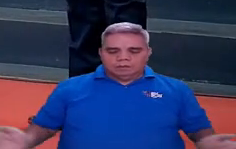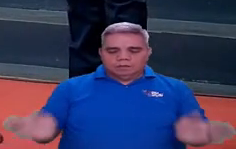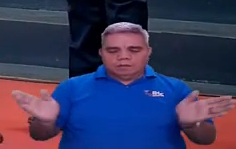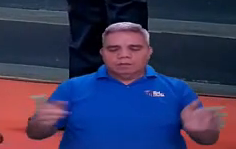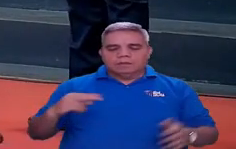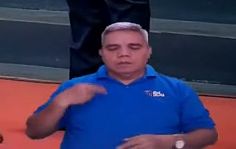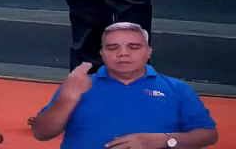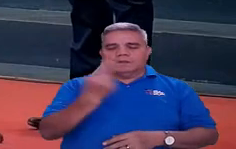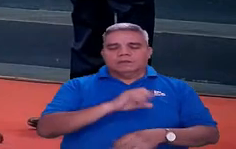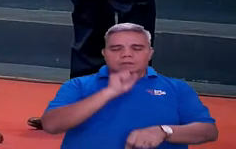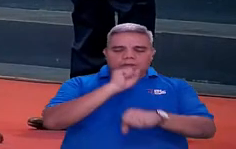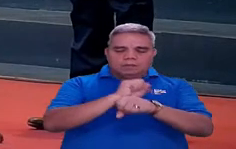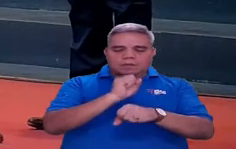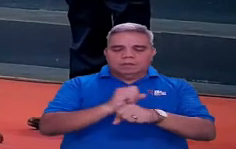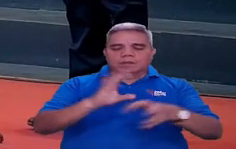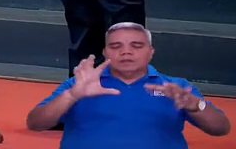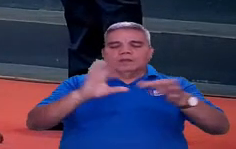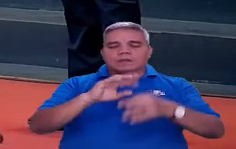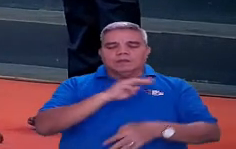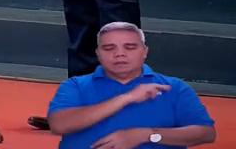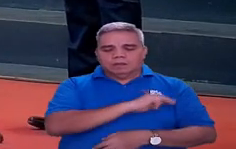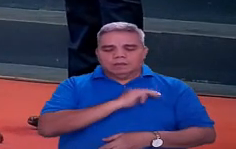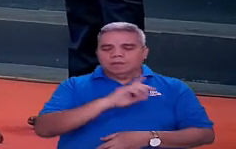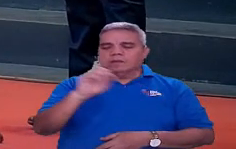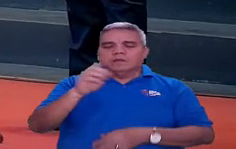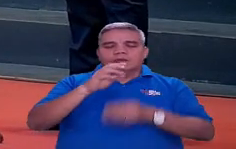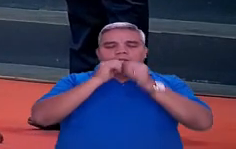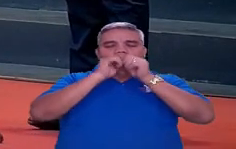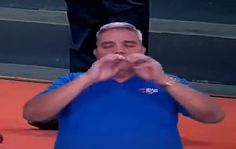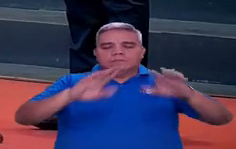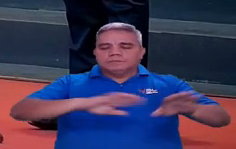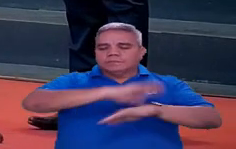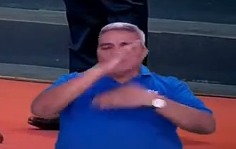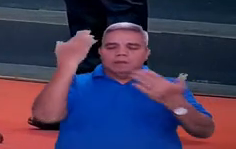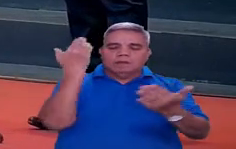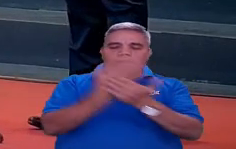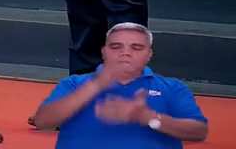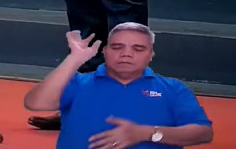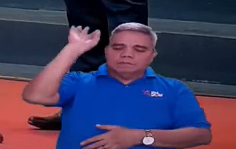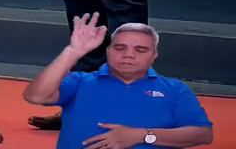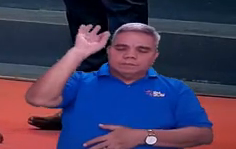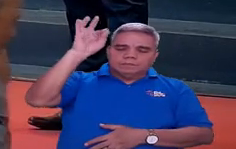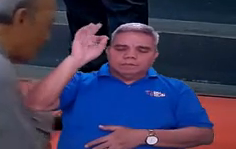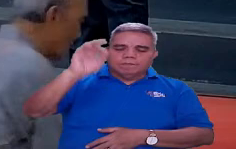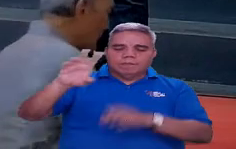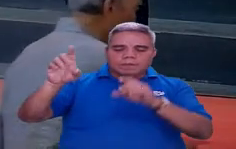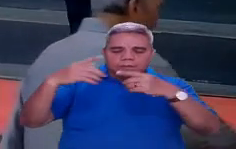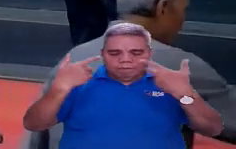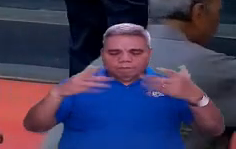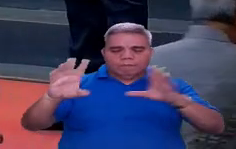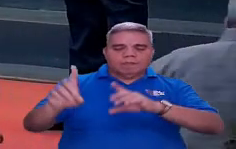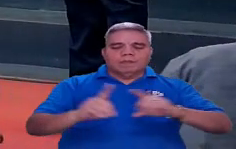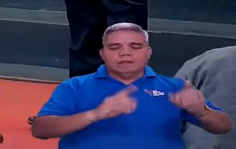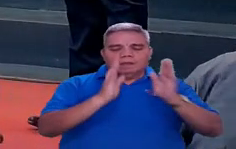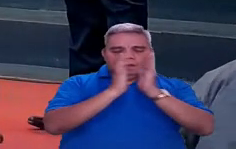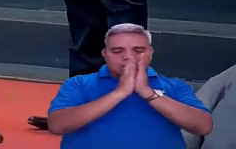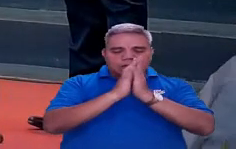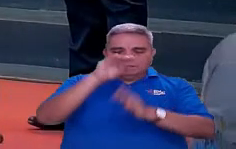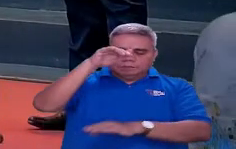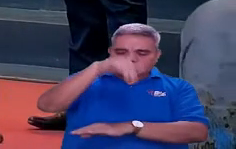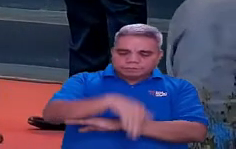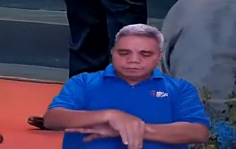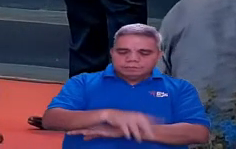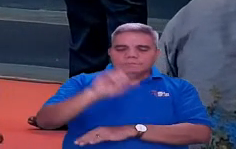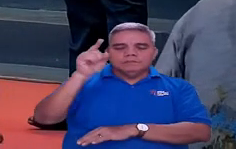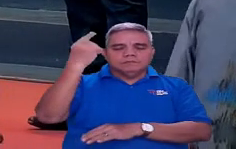us, yes, in the work of mission. Lord, what a blessing, Lord, for all the preaching that has already been done. Yes, and we pray for tonight,